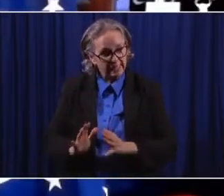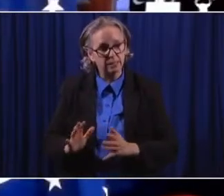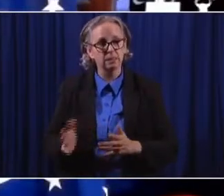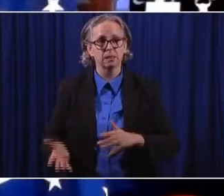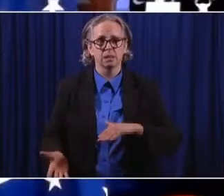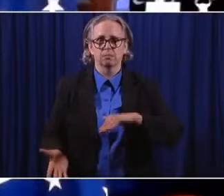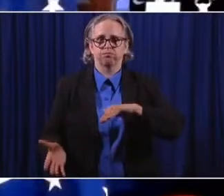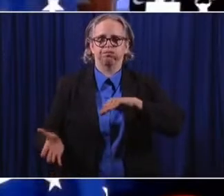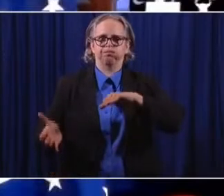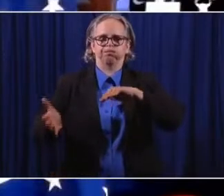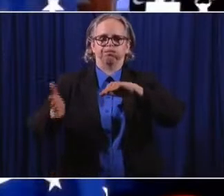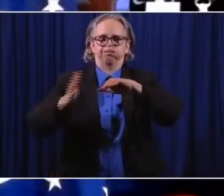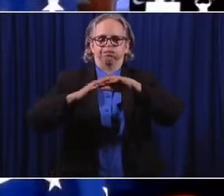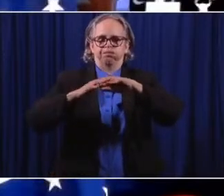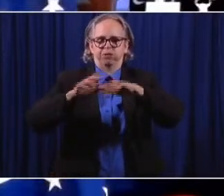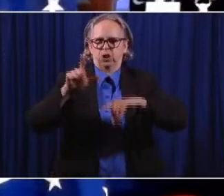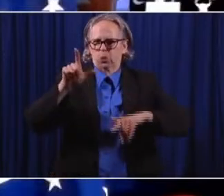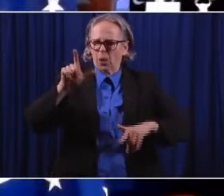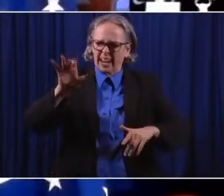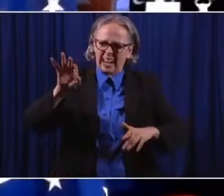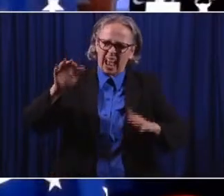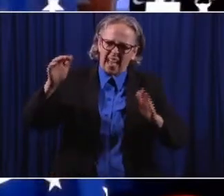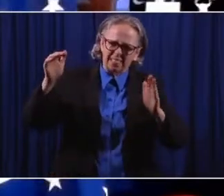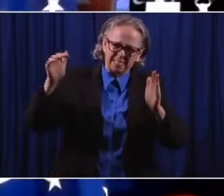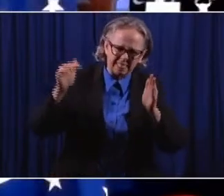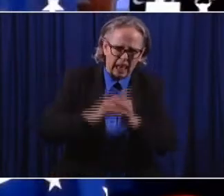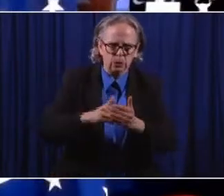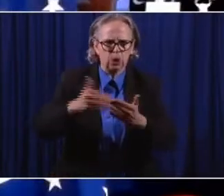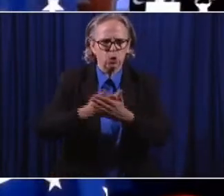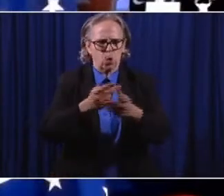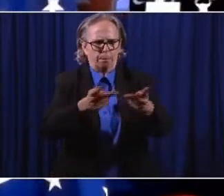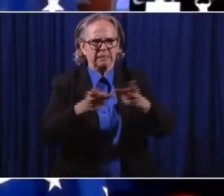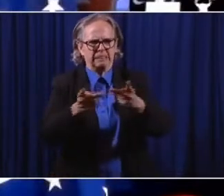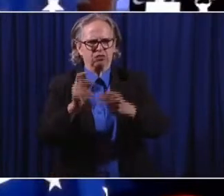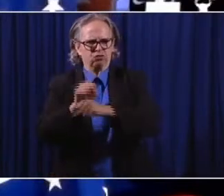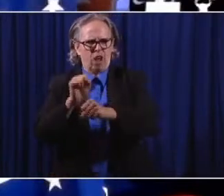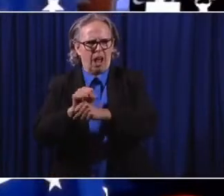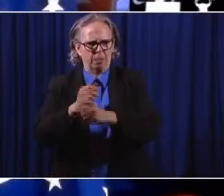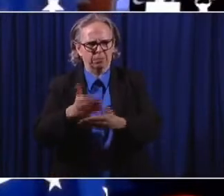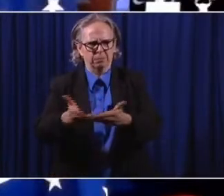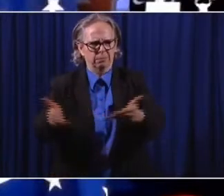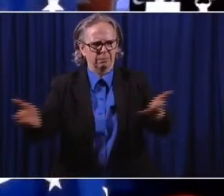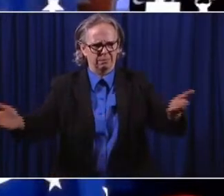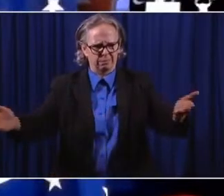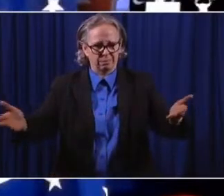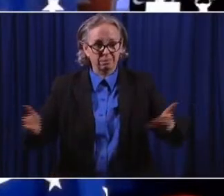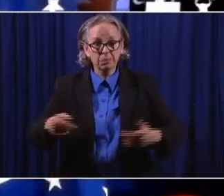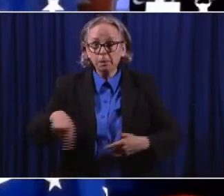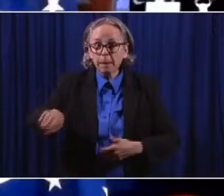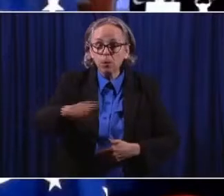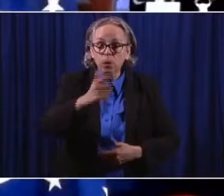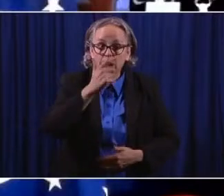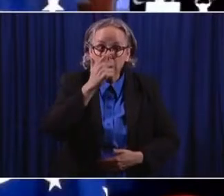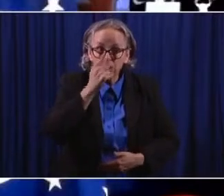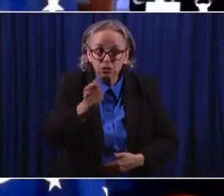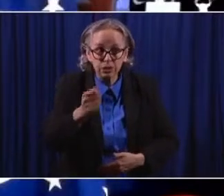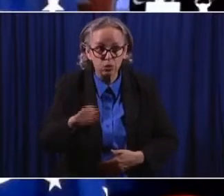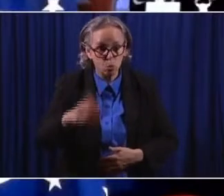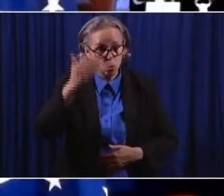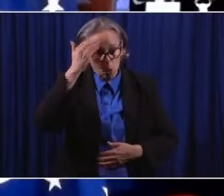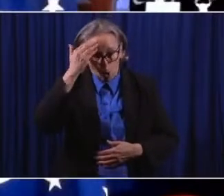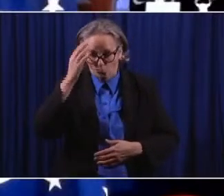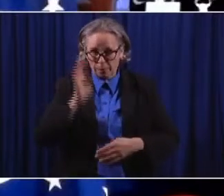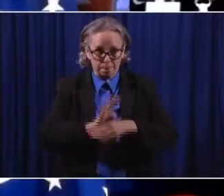29,132. And I'm sure a lot of people might be interested to know that the segments of the small business community that are growing the fastest are women-owned